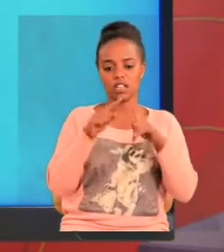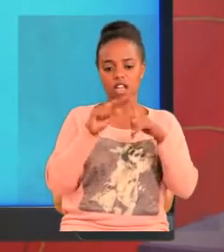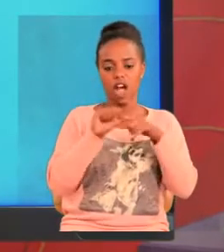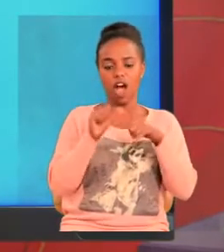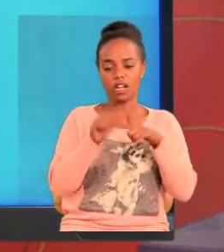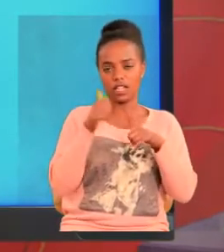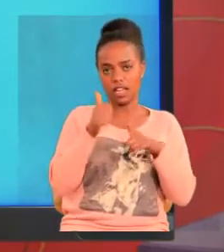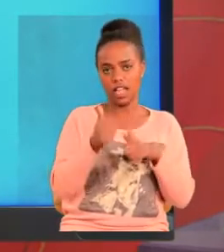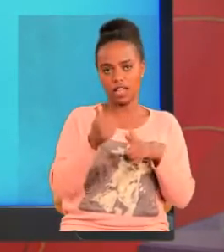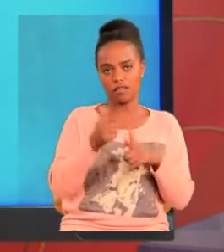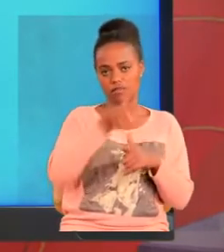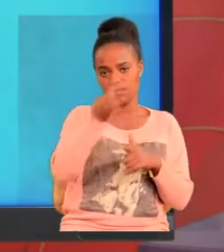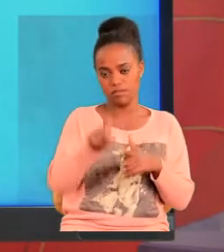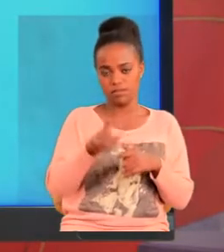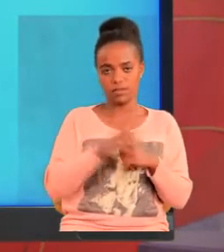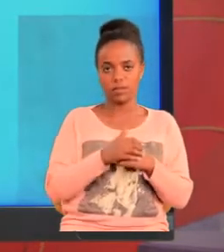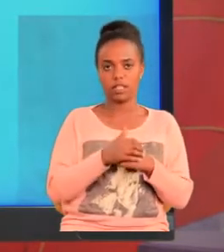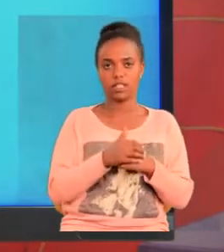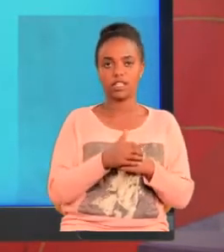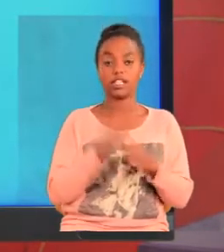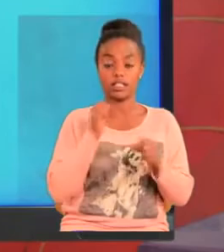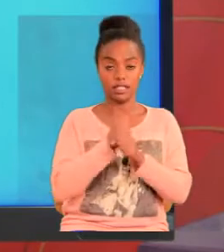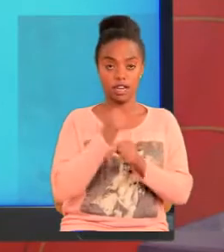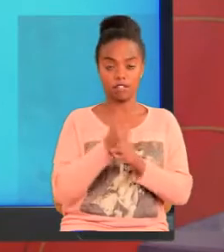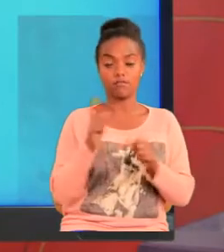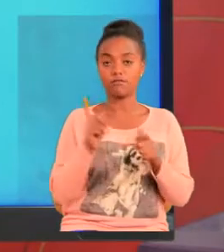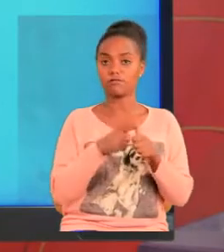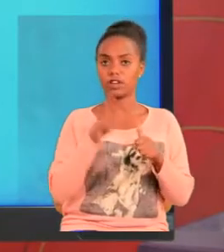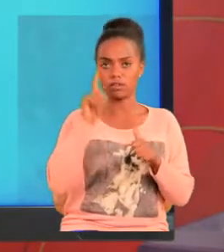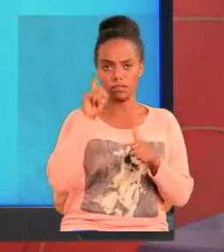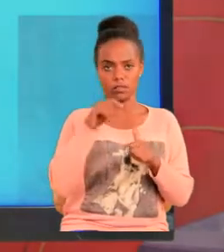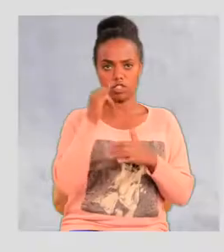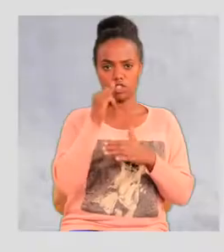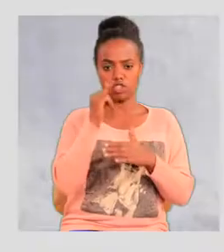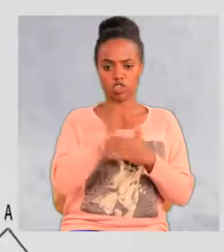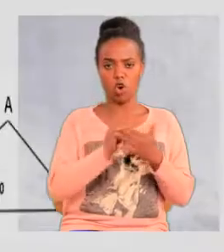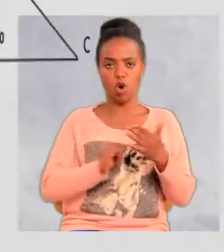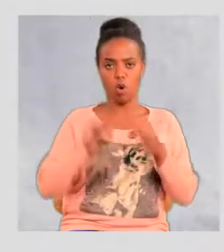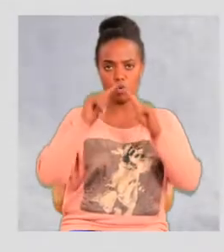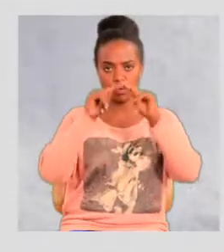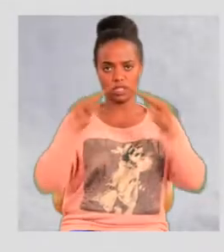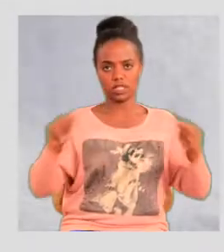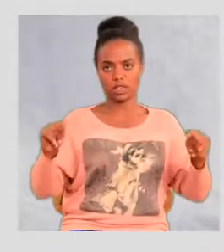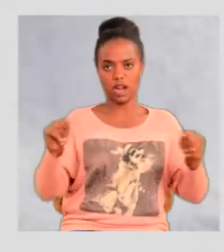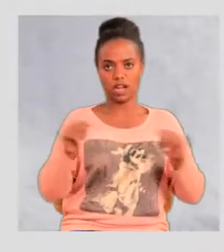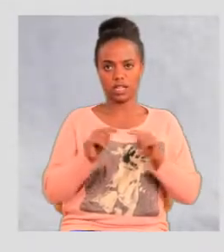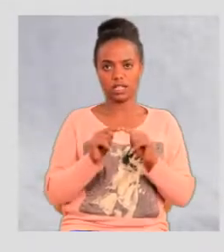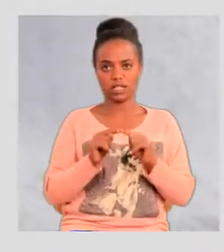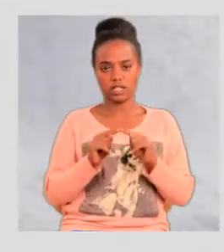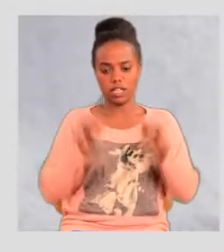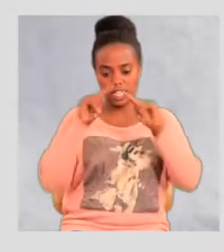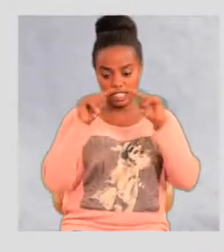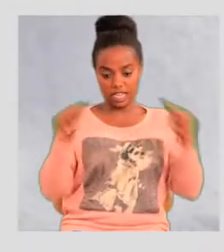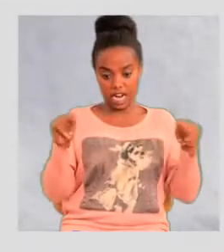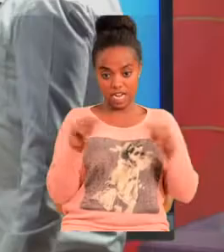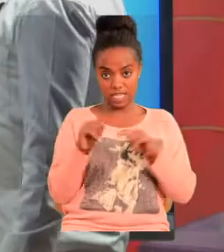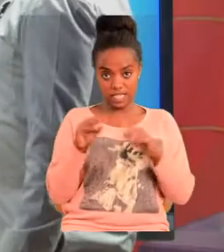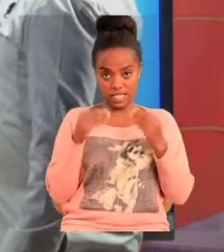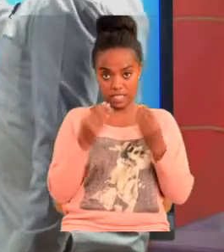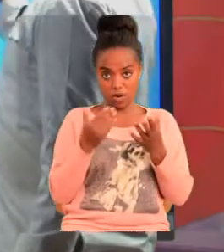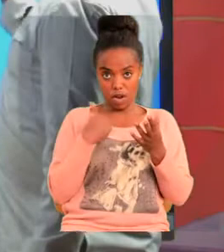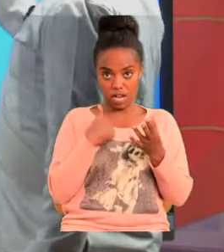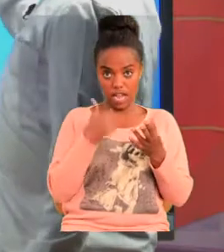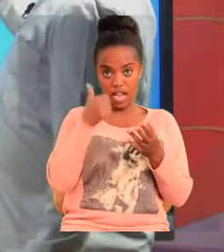asked. So to solve this, first we need to draw the triangle. So the triangle is given here.